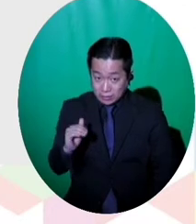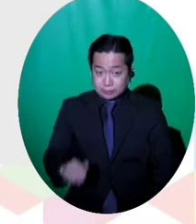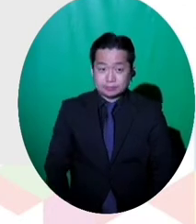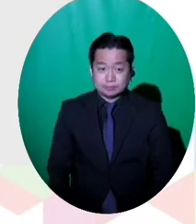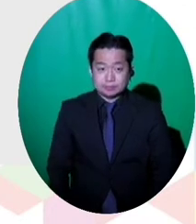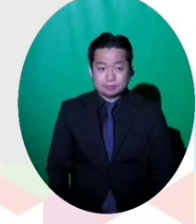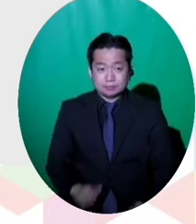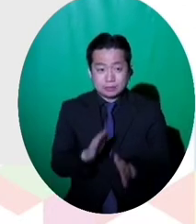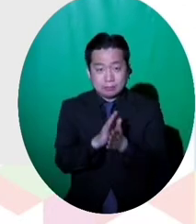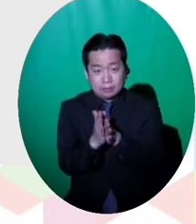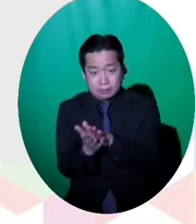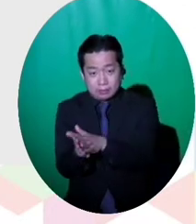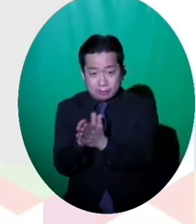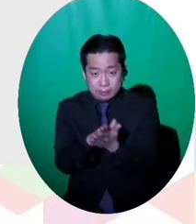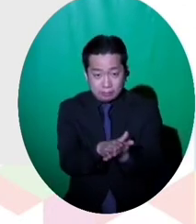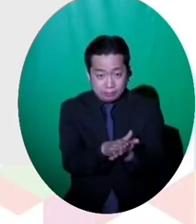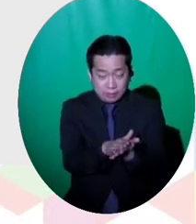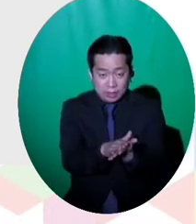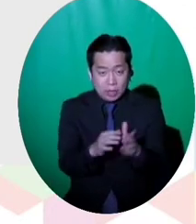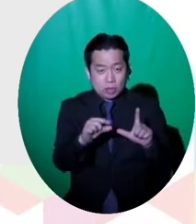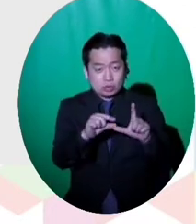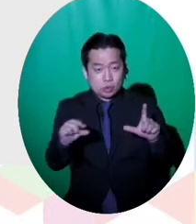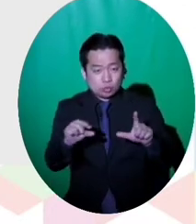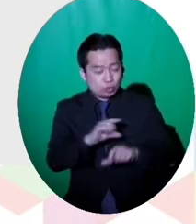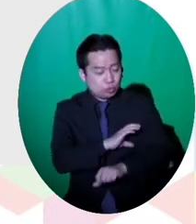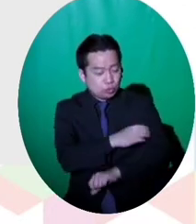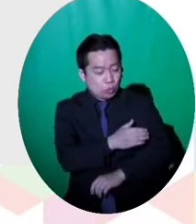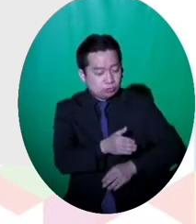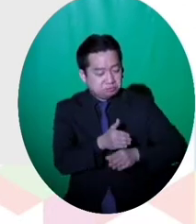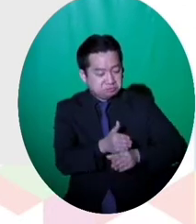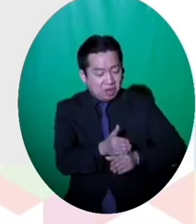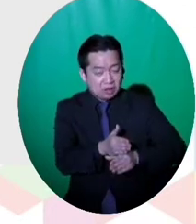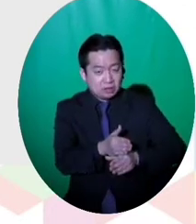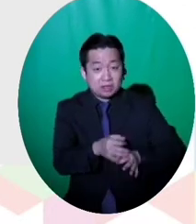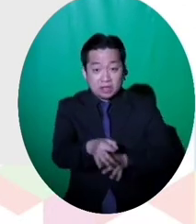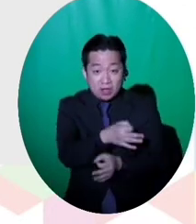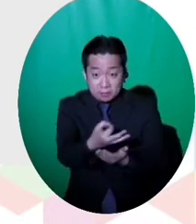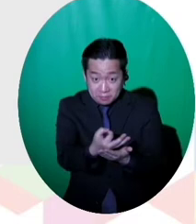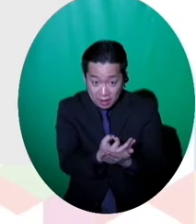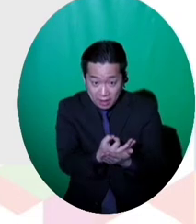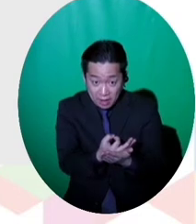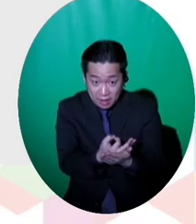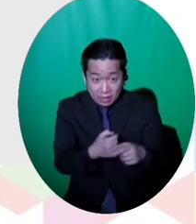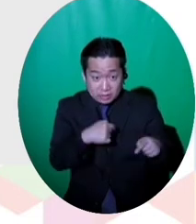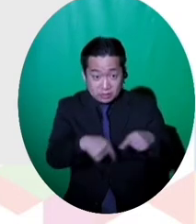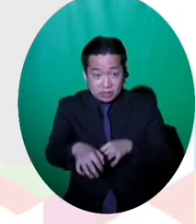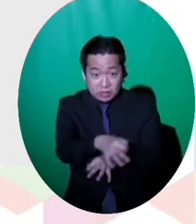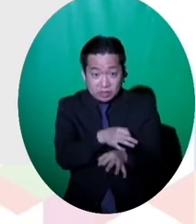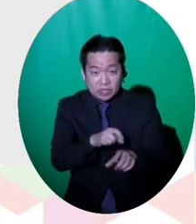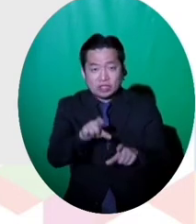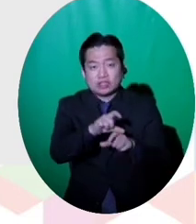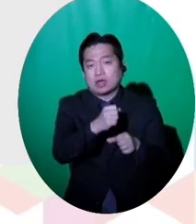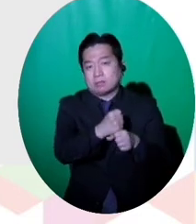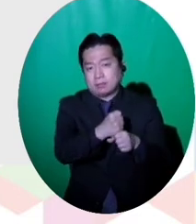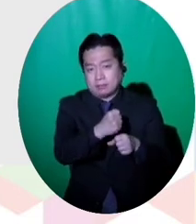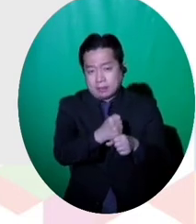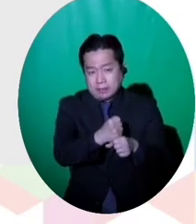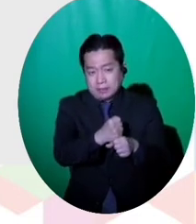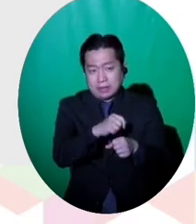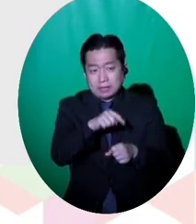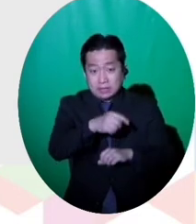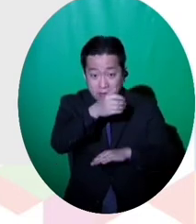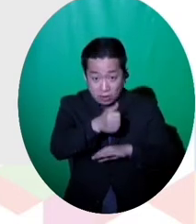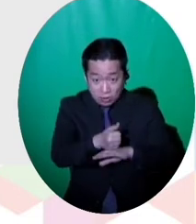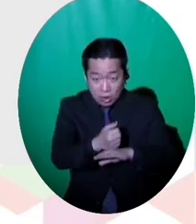the income defense industry. And it's hostile to care because care is expensive, care is time intensive, and as